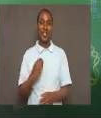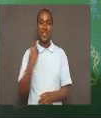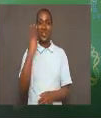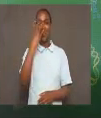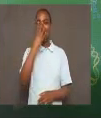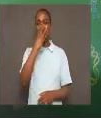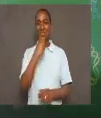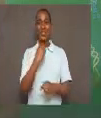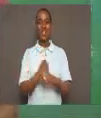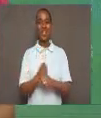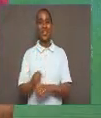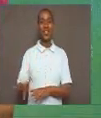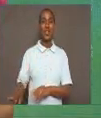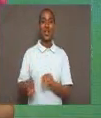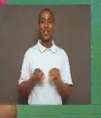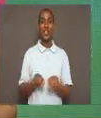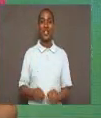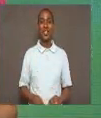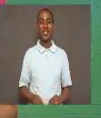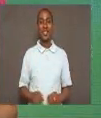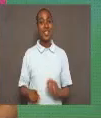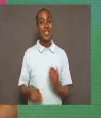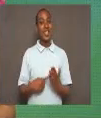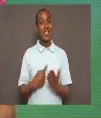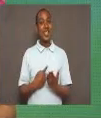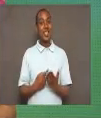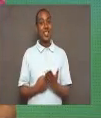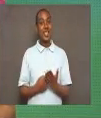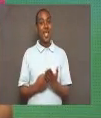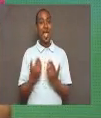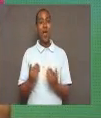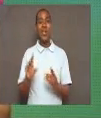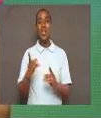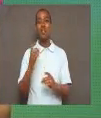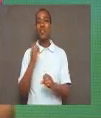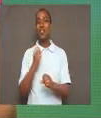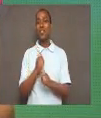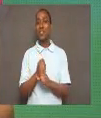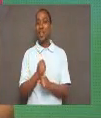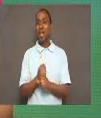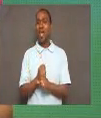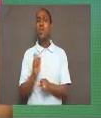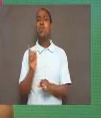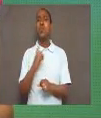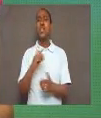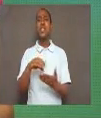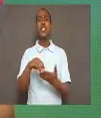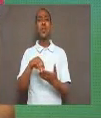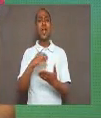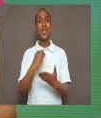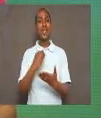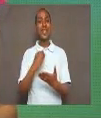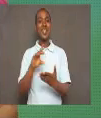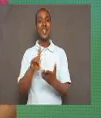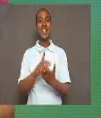job, students. Let us do an activity to test what we have learned today.